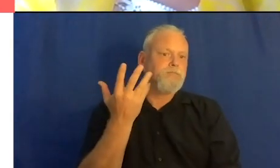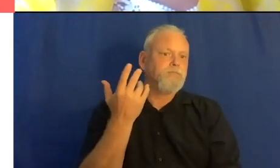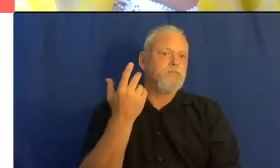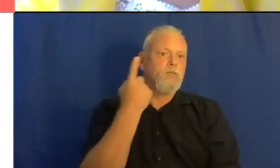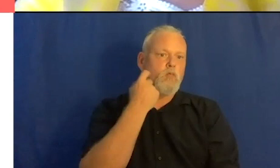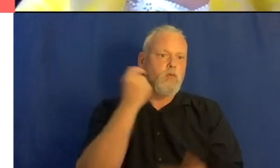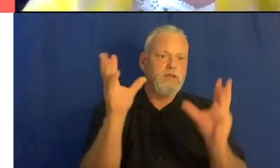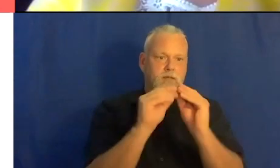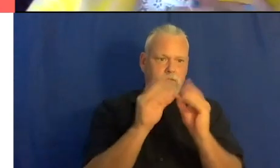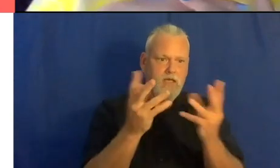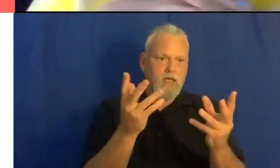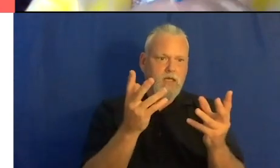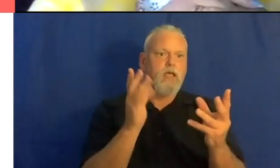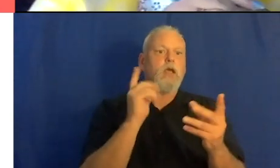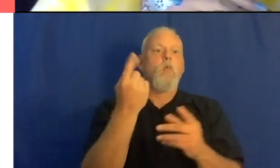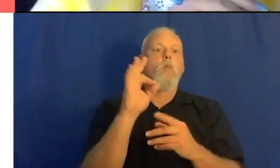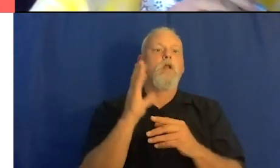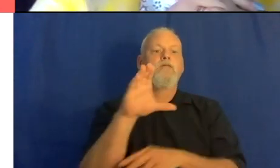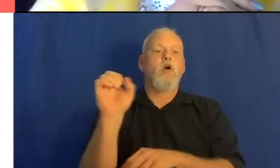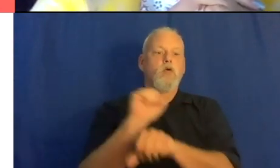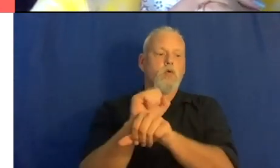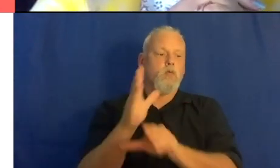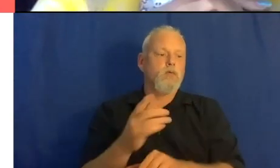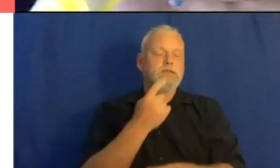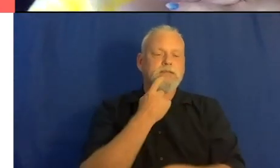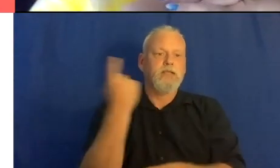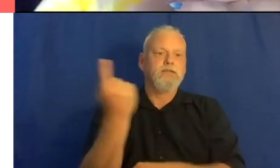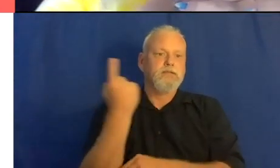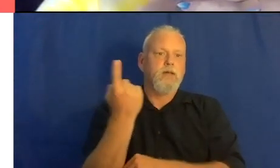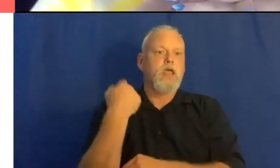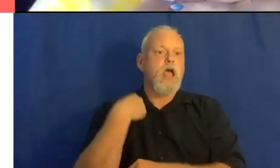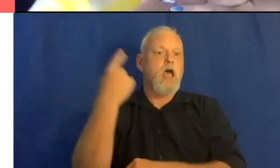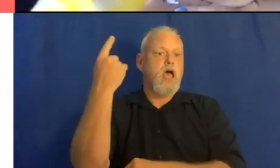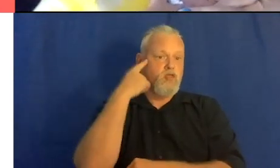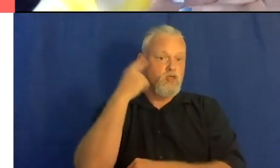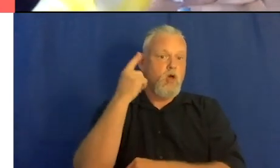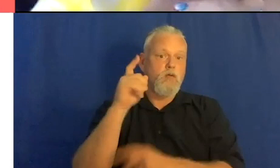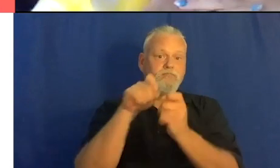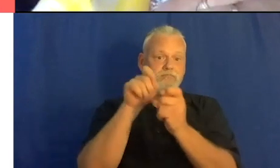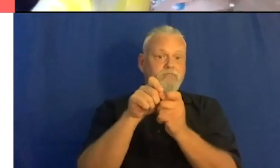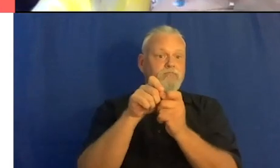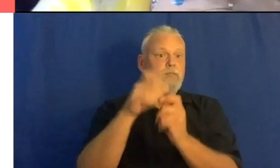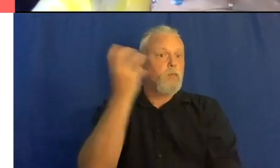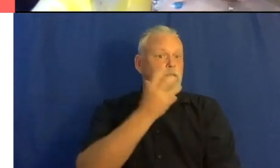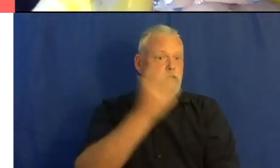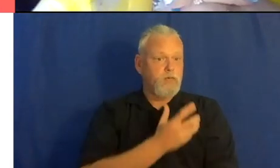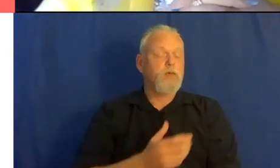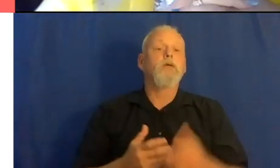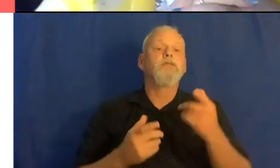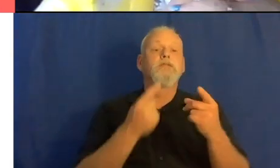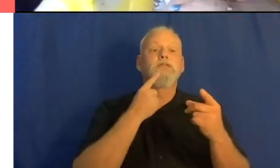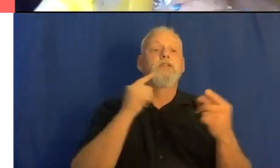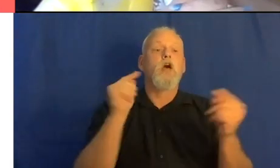recent meeting, one of our colleagues said something that I thought was particularly profound. She said, harm